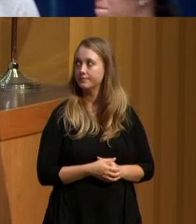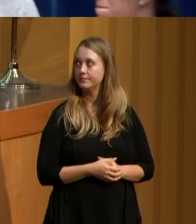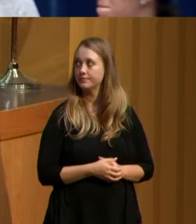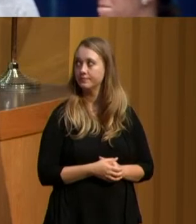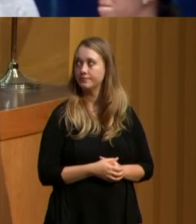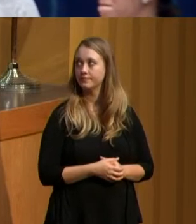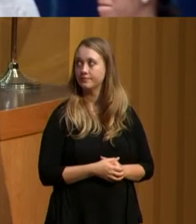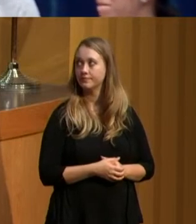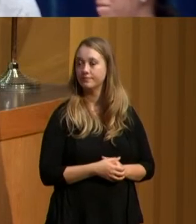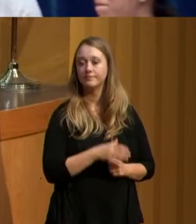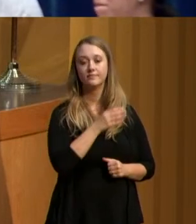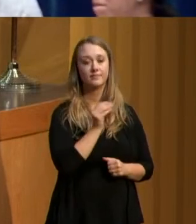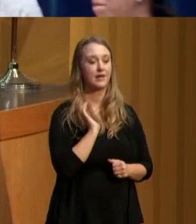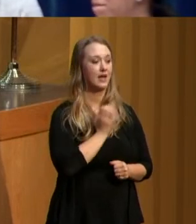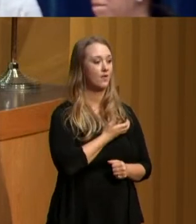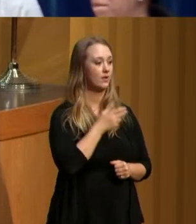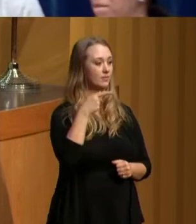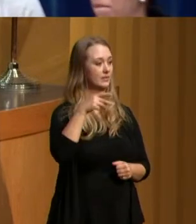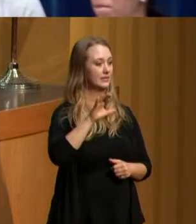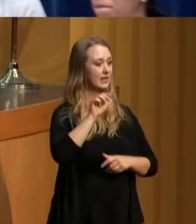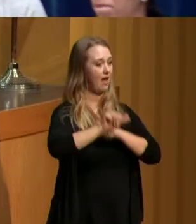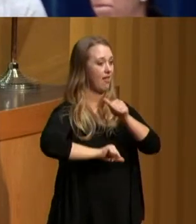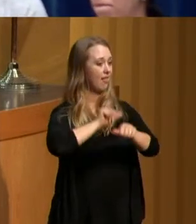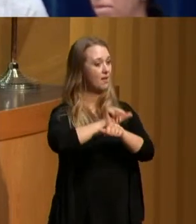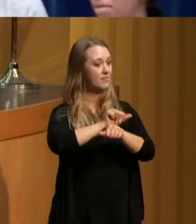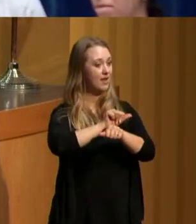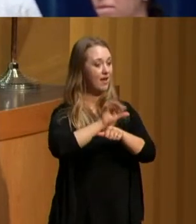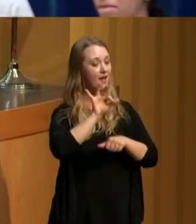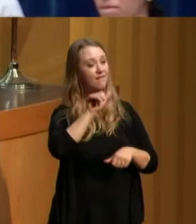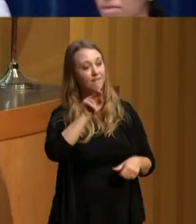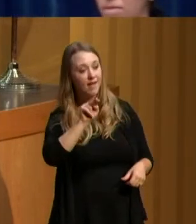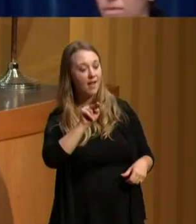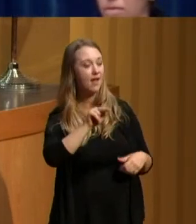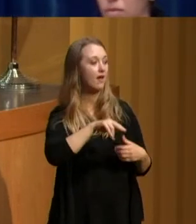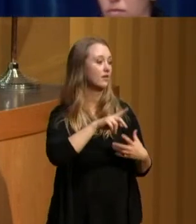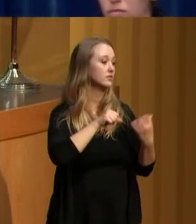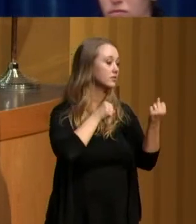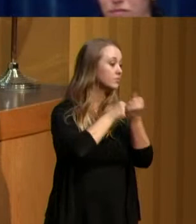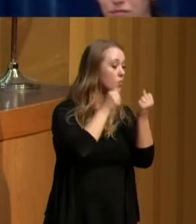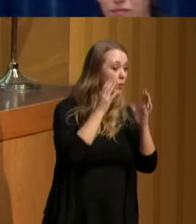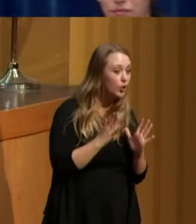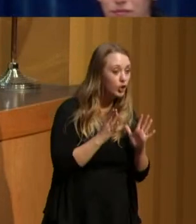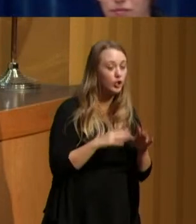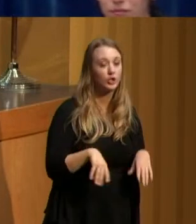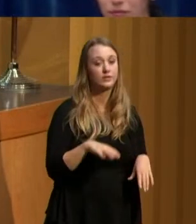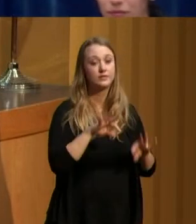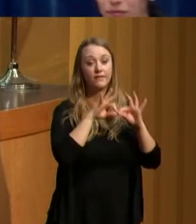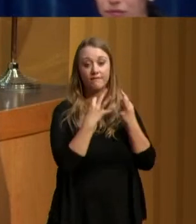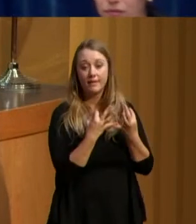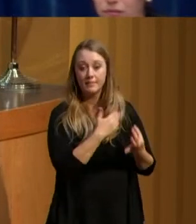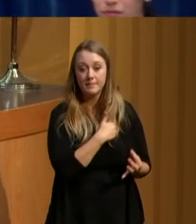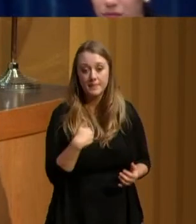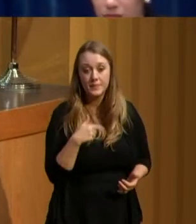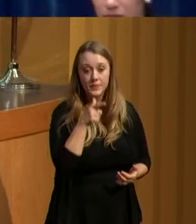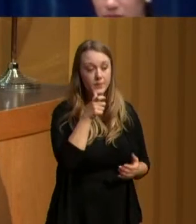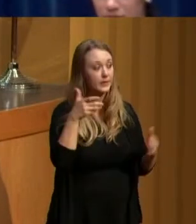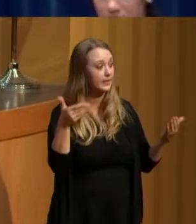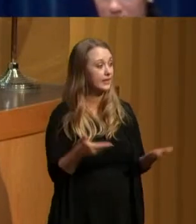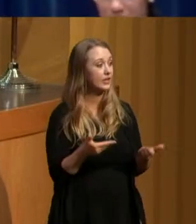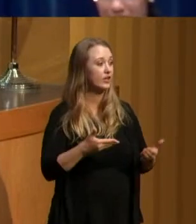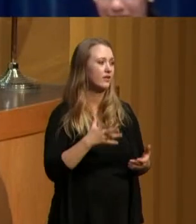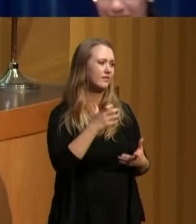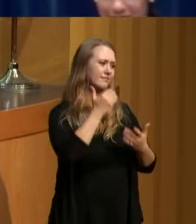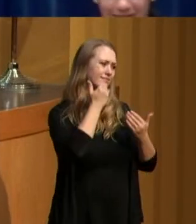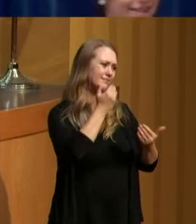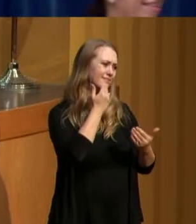Then our PC alumni, fans, supporters, the family members who are here, just want to say thank you to you guys as families, a